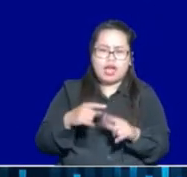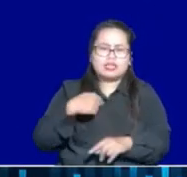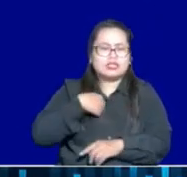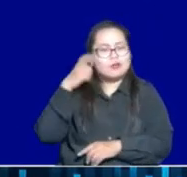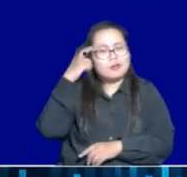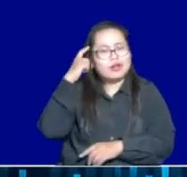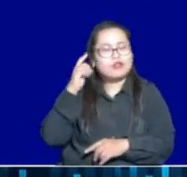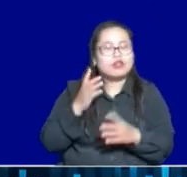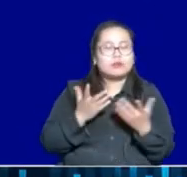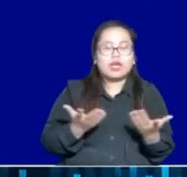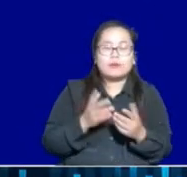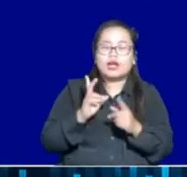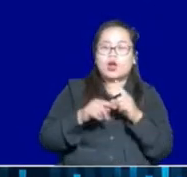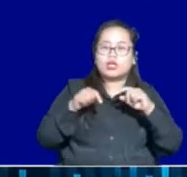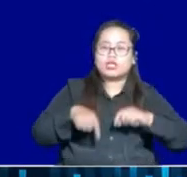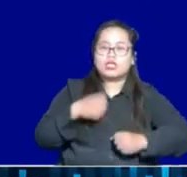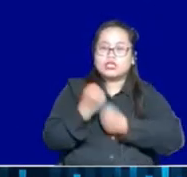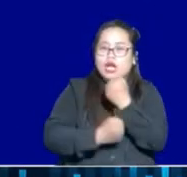could happen